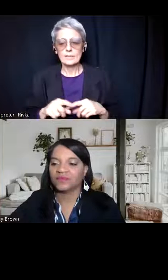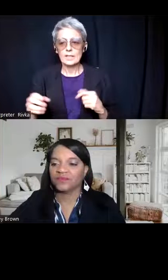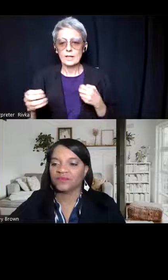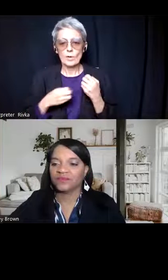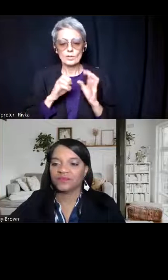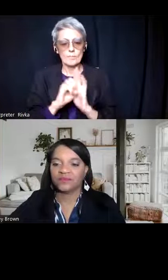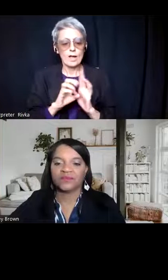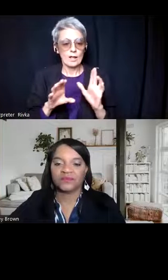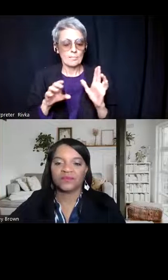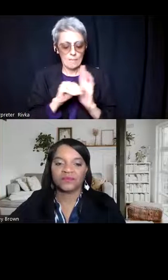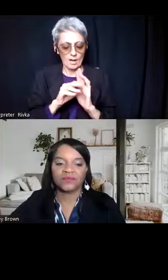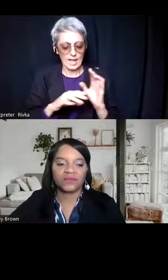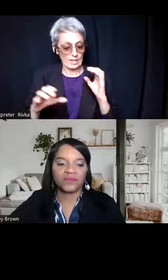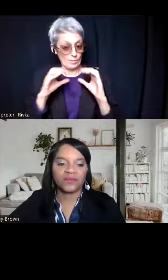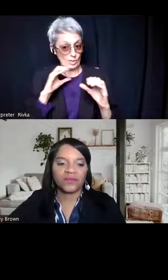course of day-to-day life.